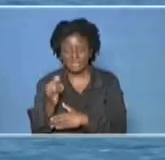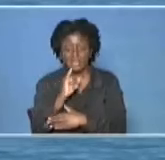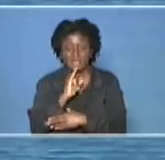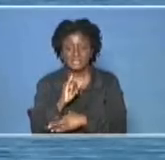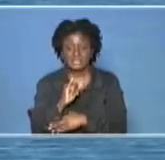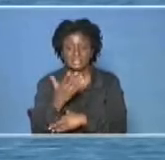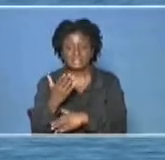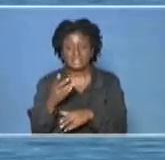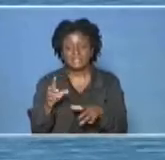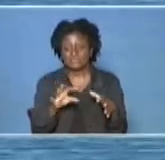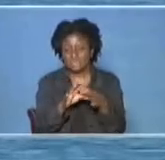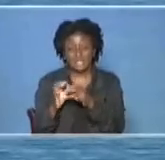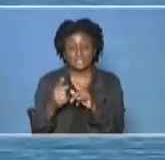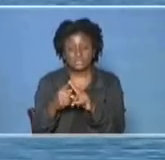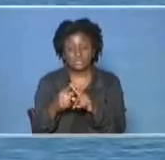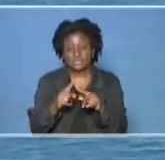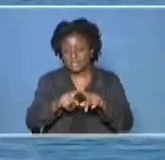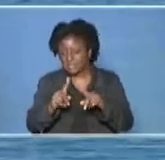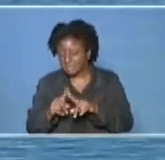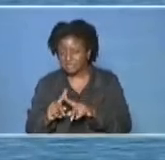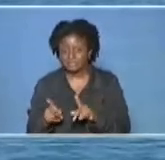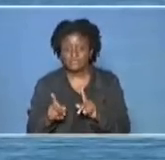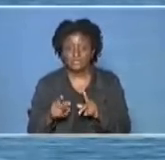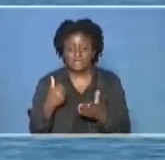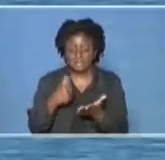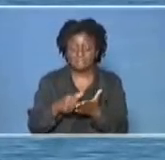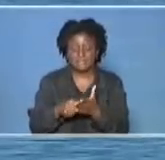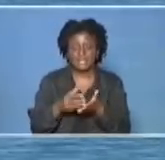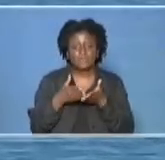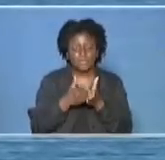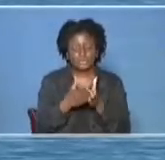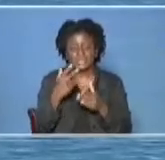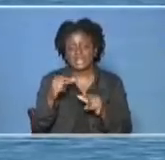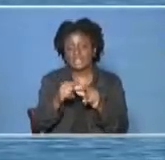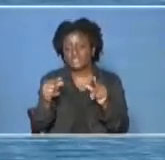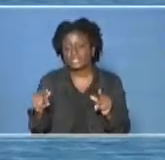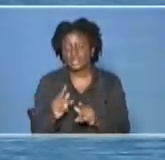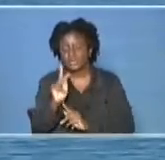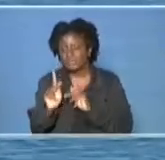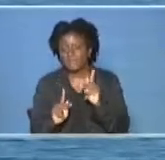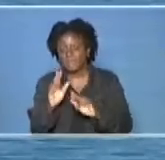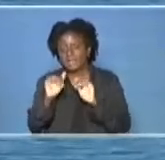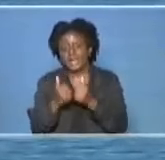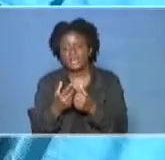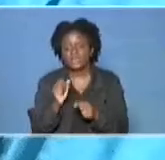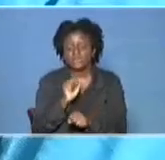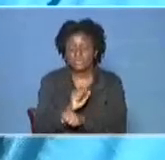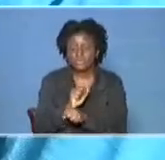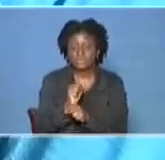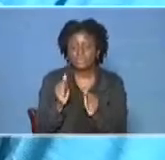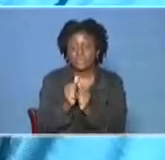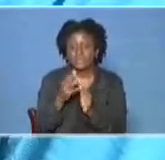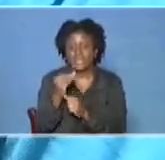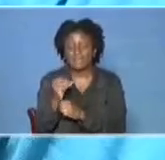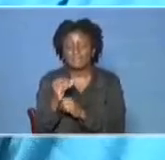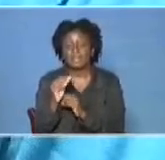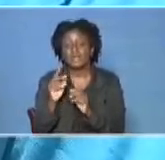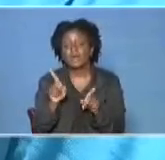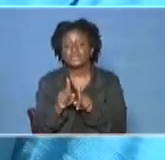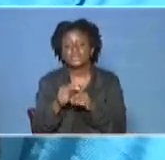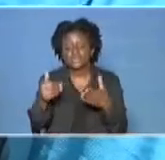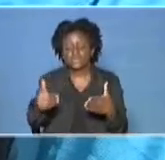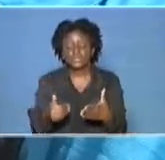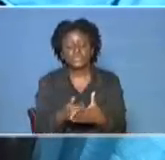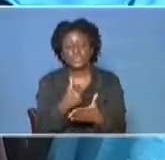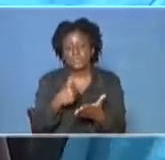as relates to the various mailboat and the general public and how you deal with them. There's also a new